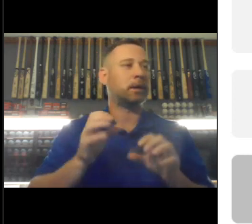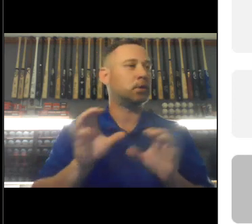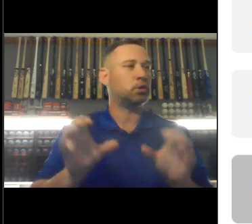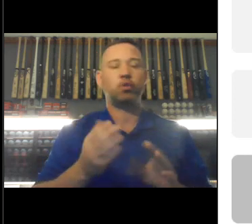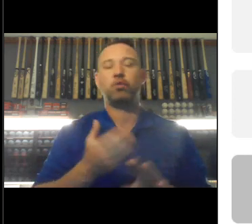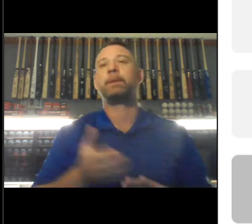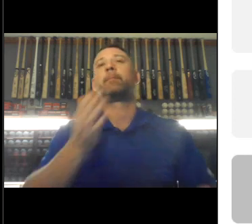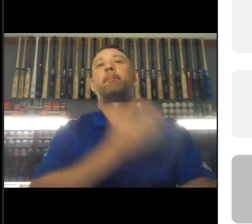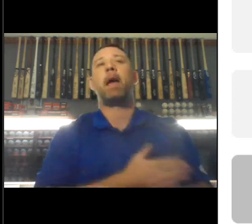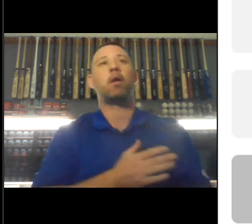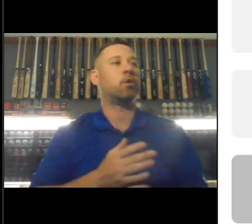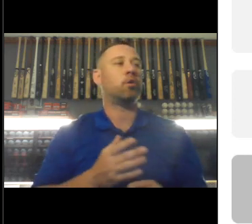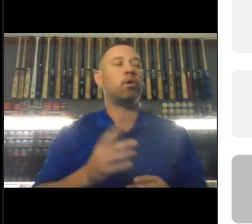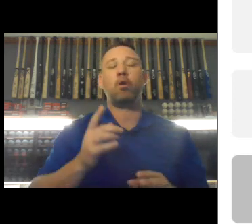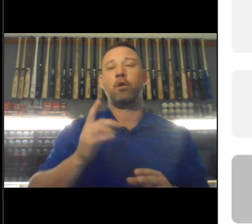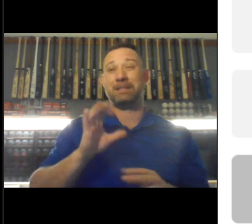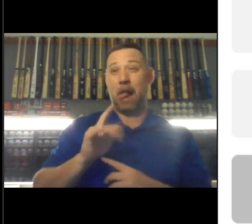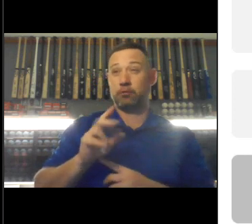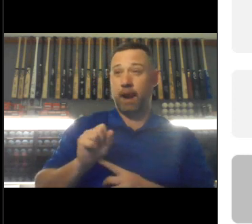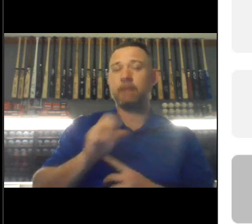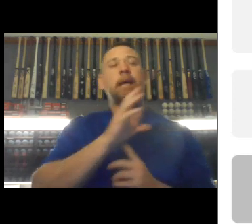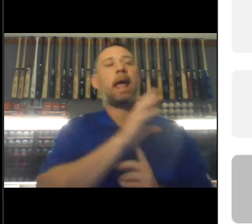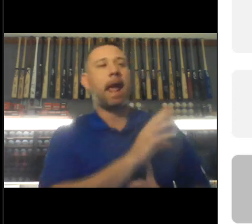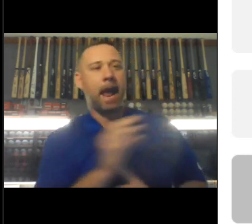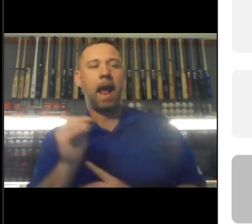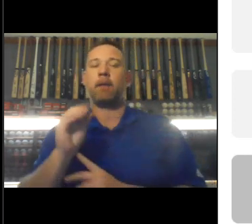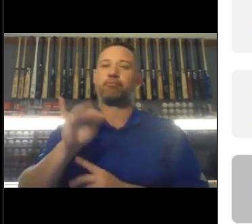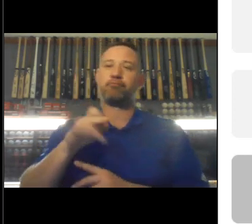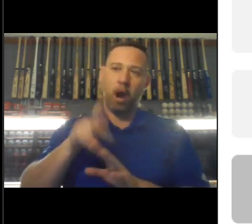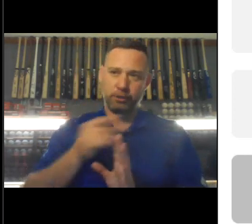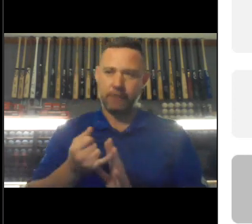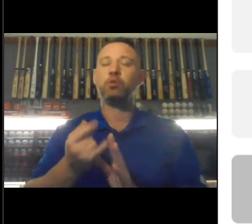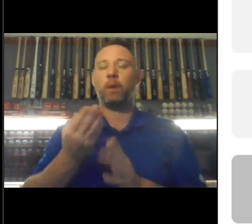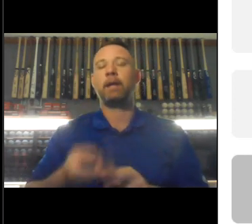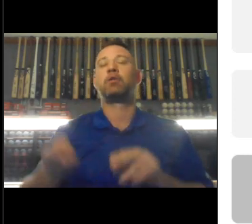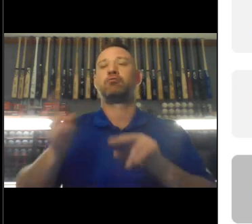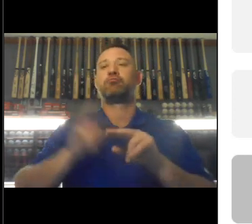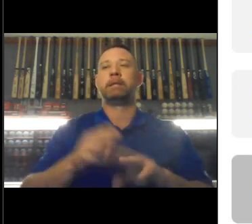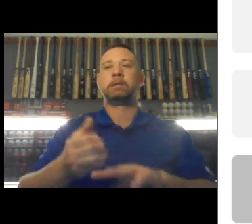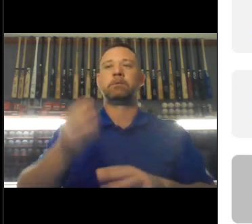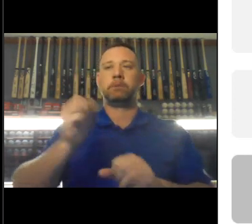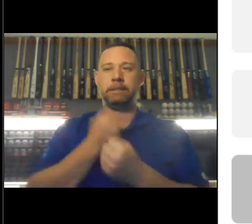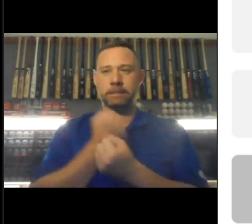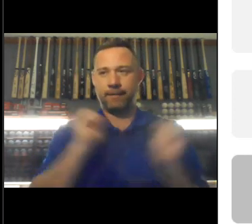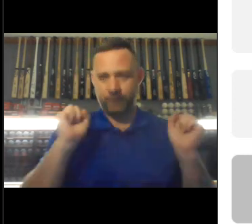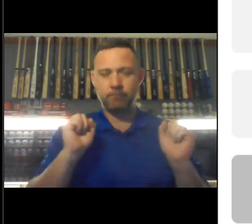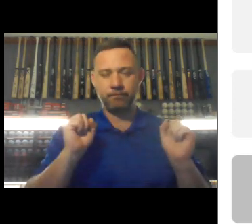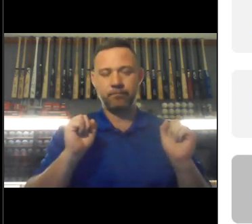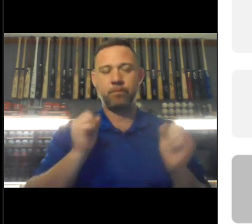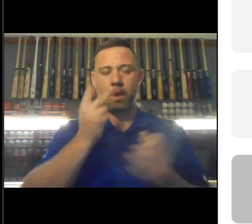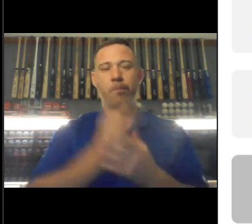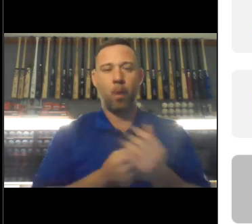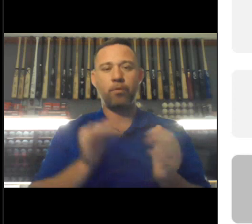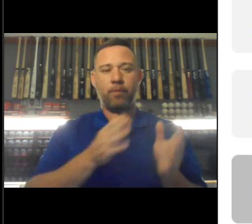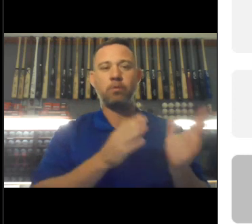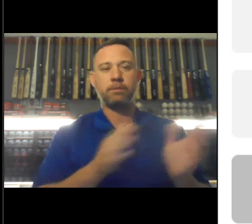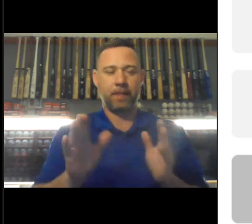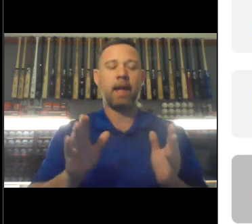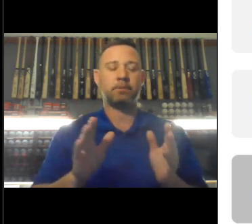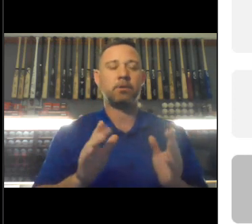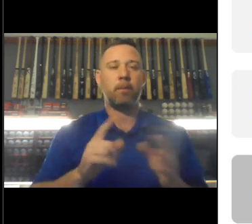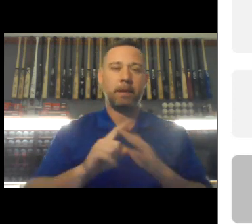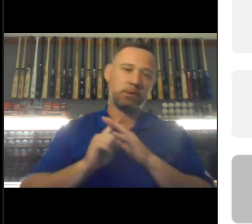other is what can we do project-wise to increase safety on the highway system? Both of these plans are being kicked off. Those efforts will be kicked off